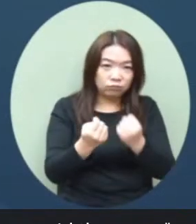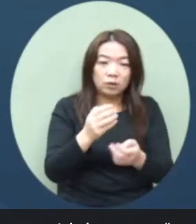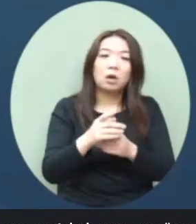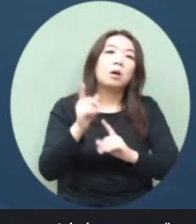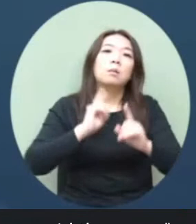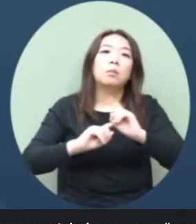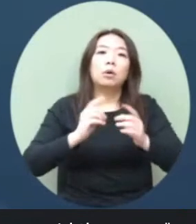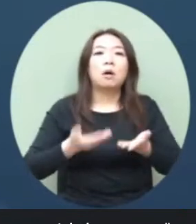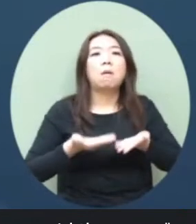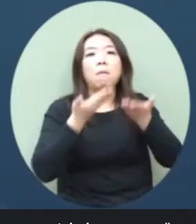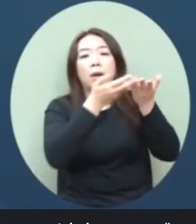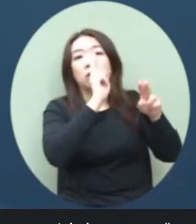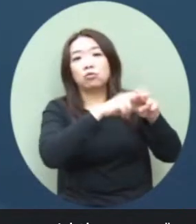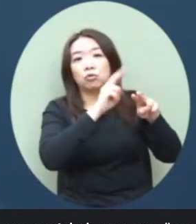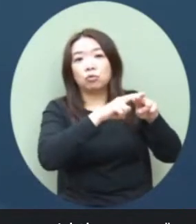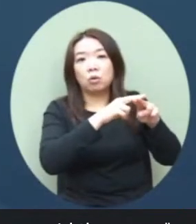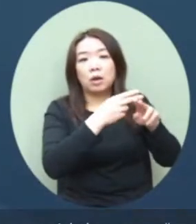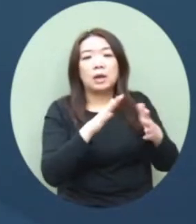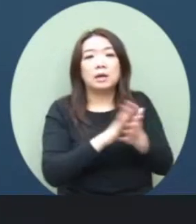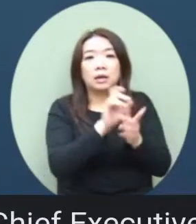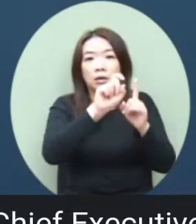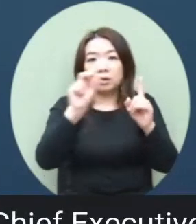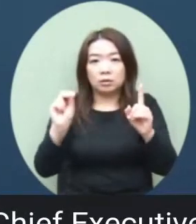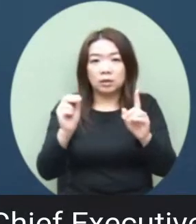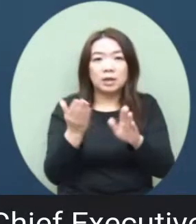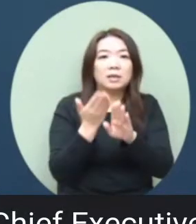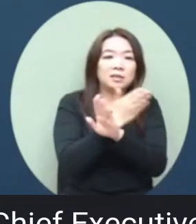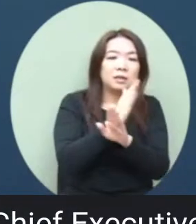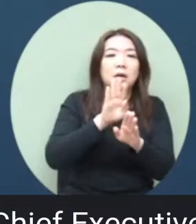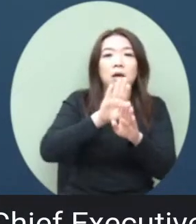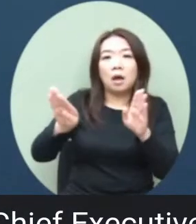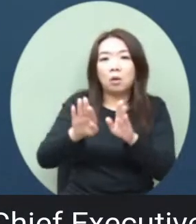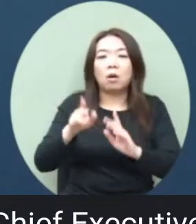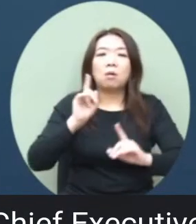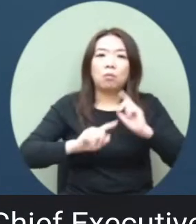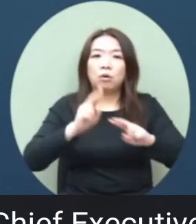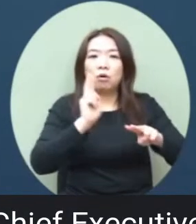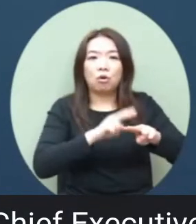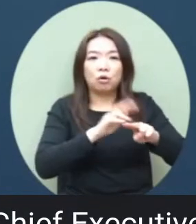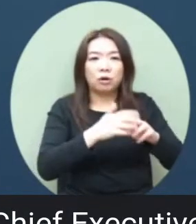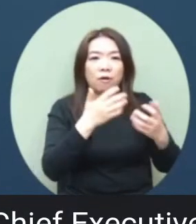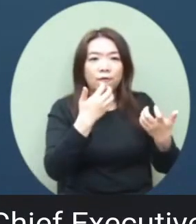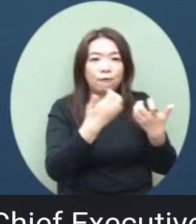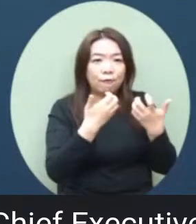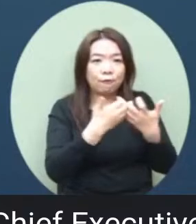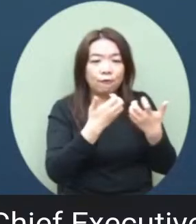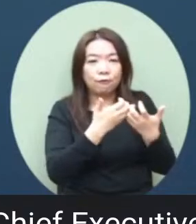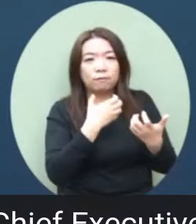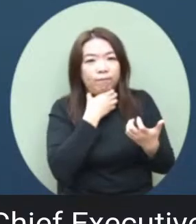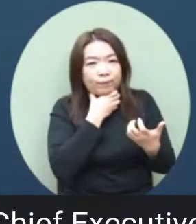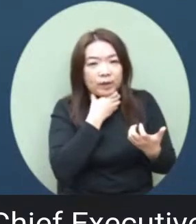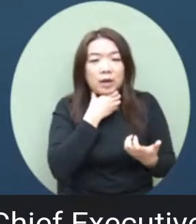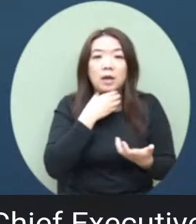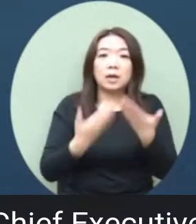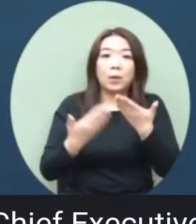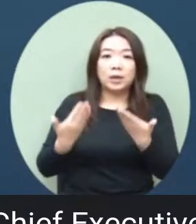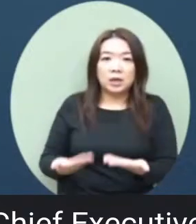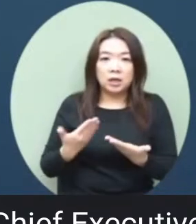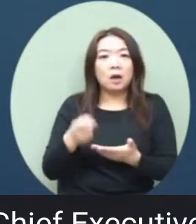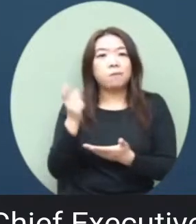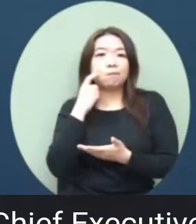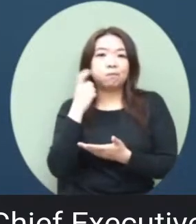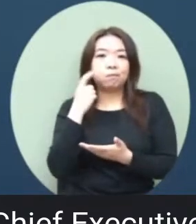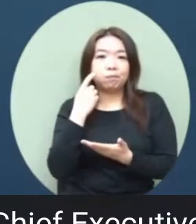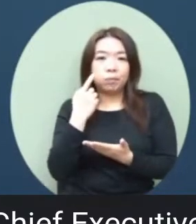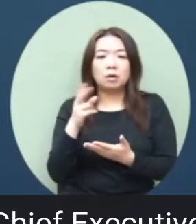very aware of the issue of supplies to Hong Kong. In the past decades, before and after the reunification,